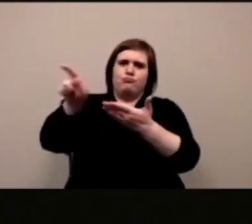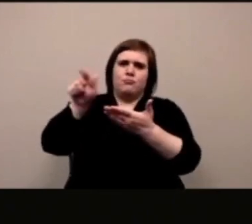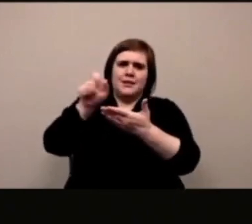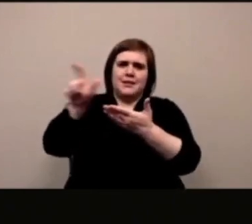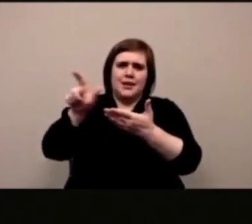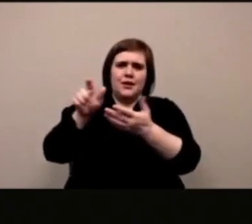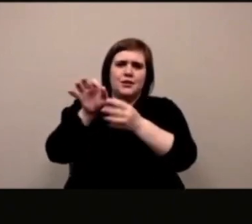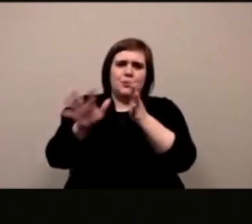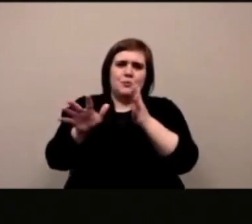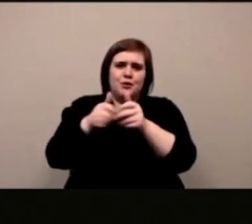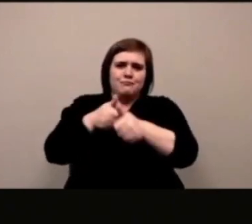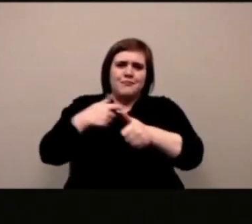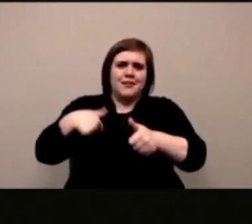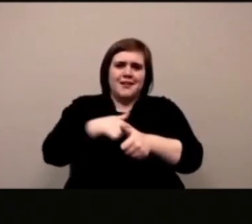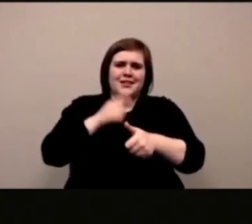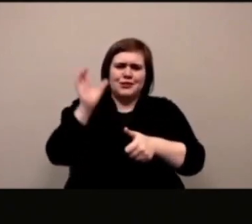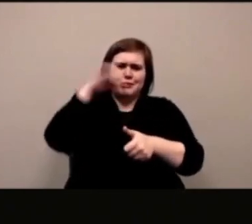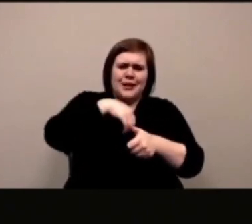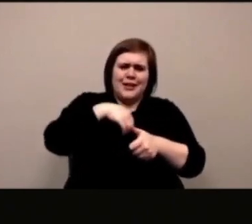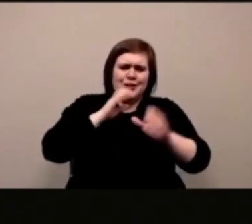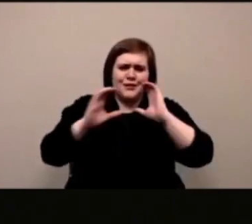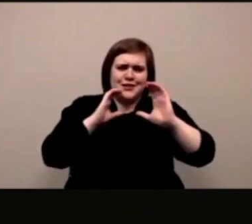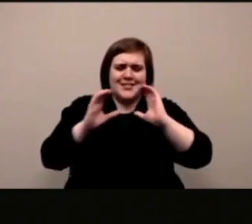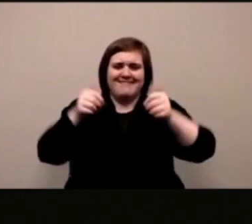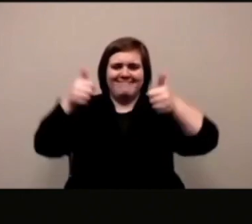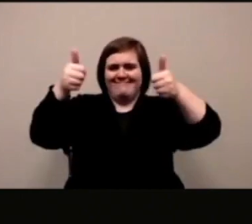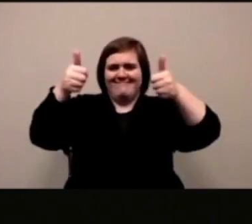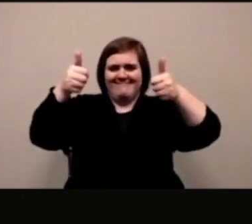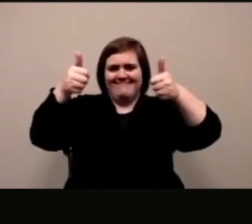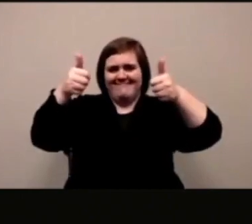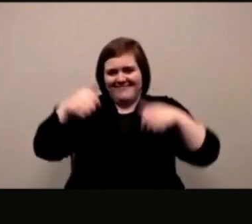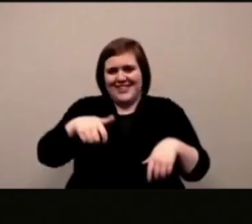your hard work following this strange conversation.